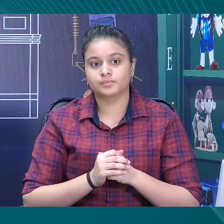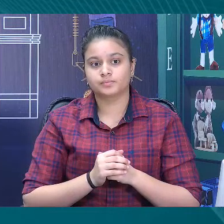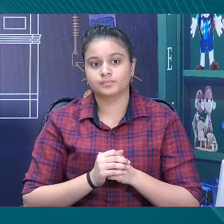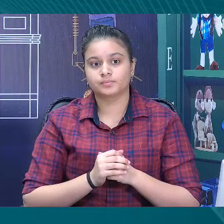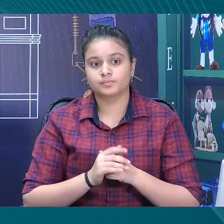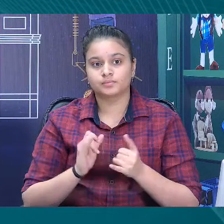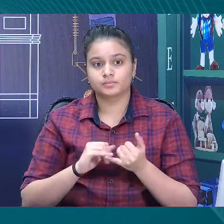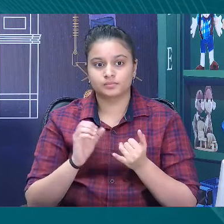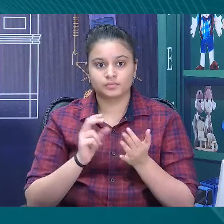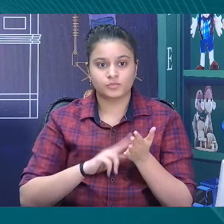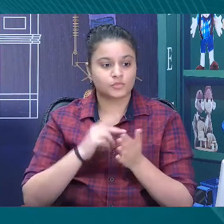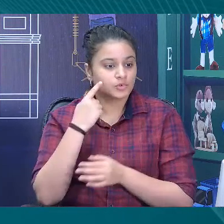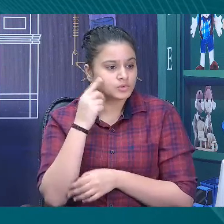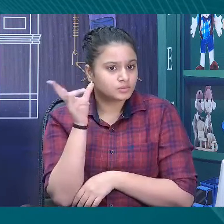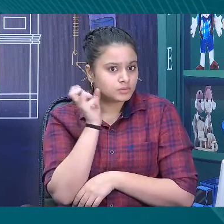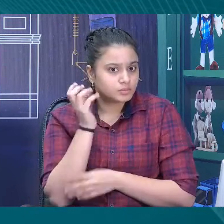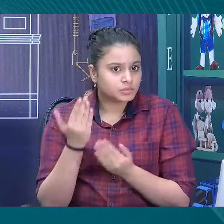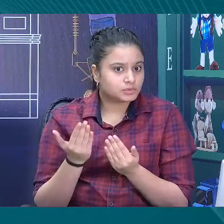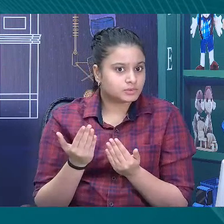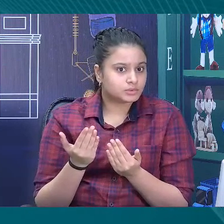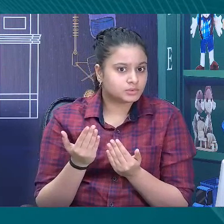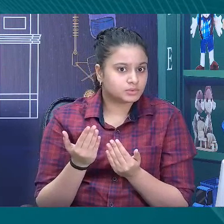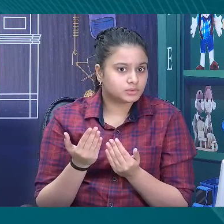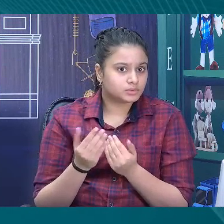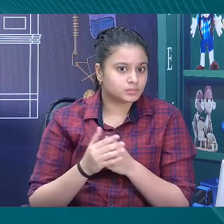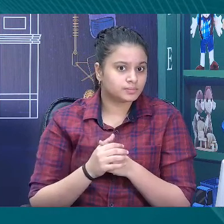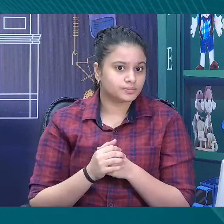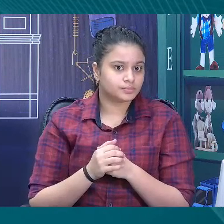Soni ma'am, can you hear us?